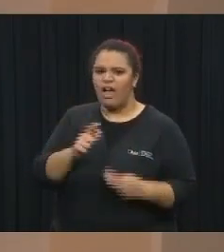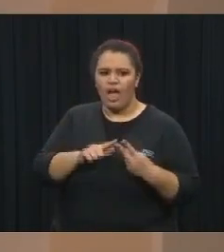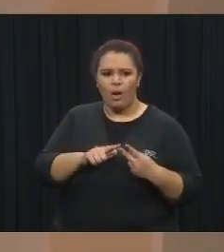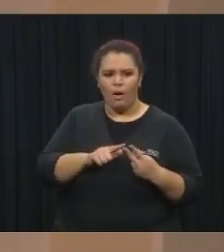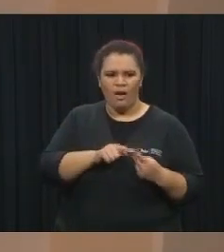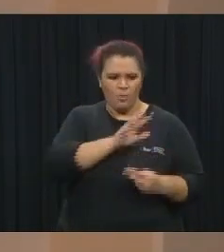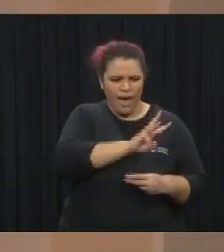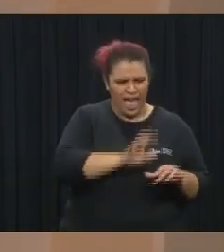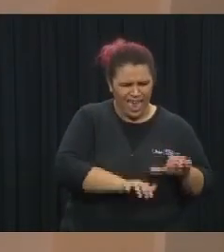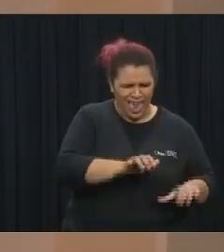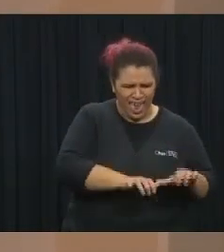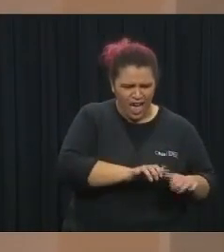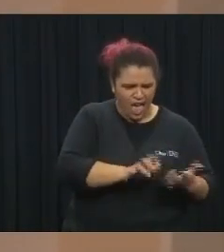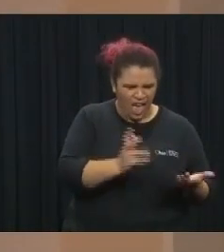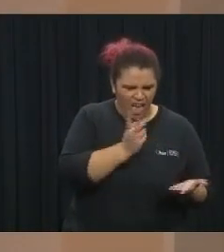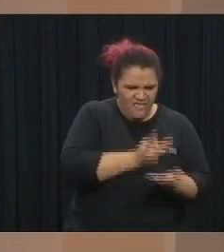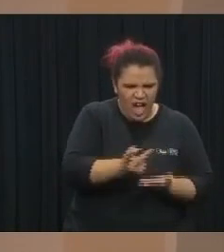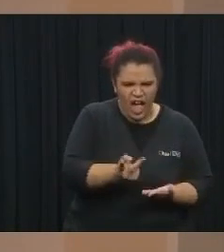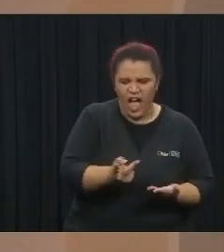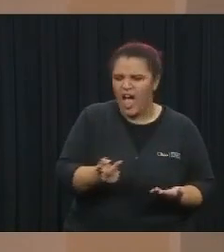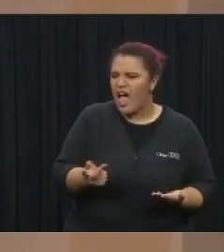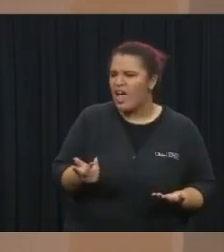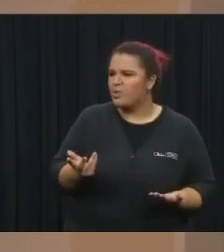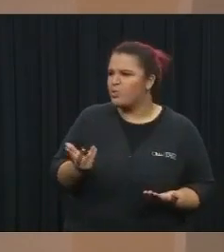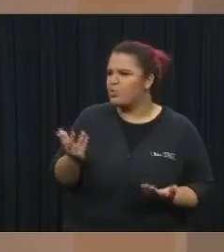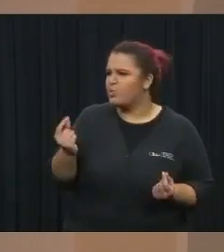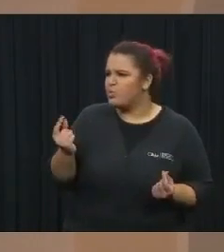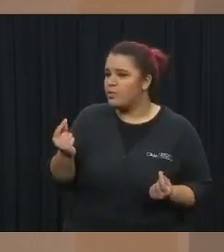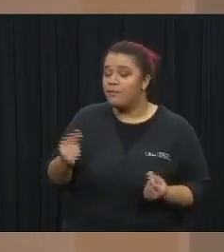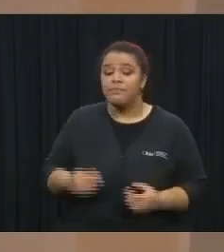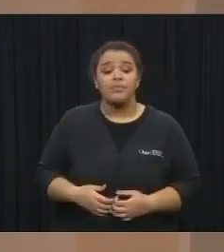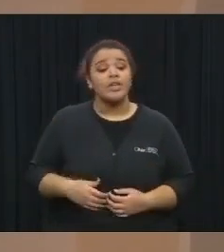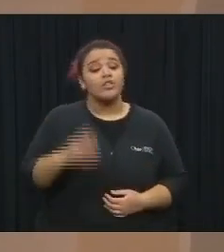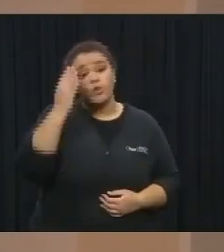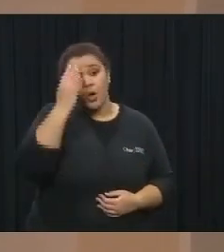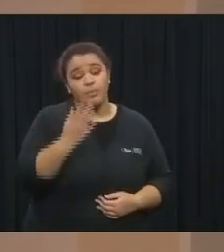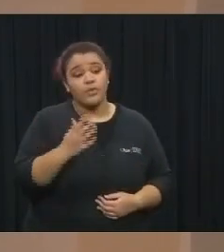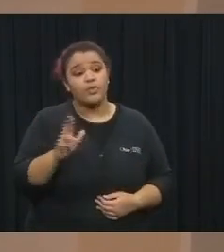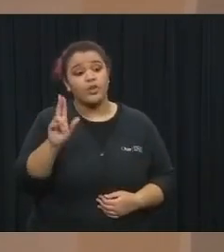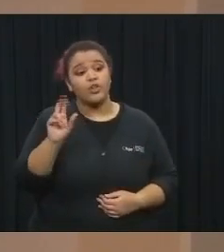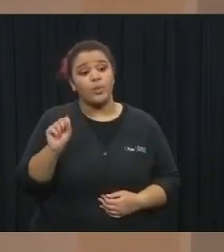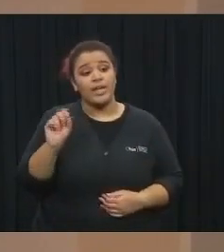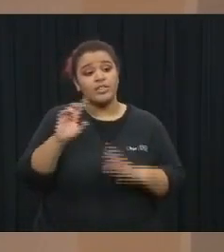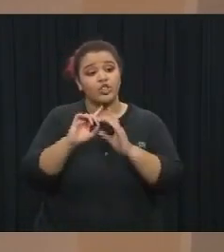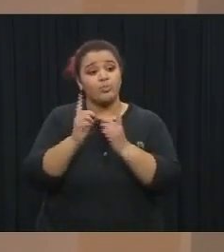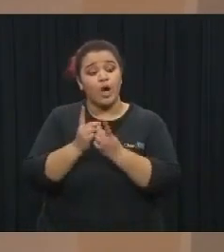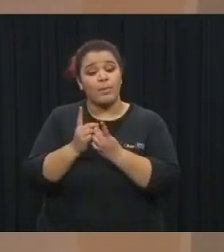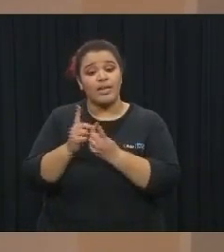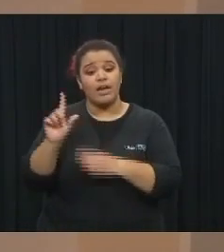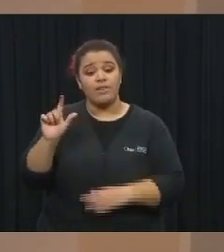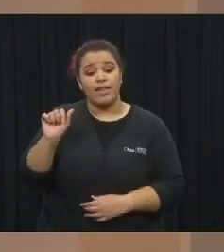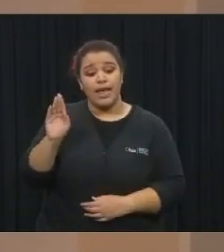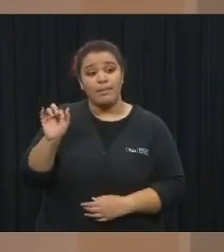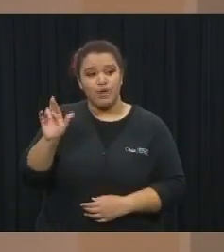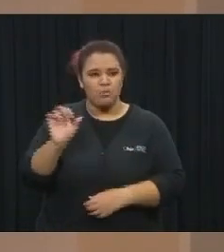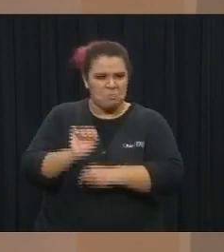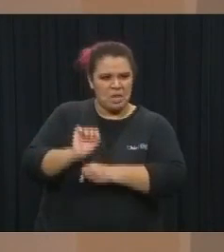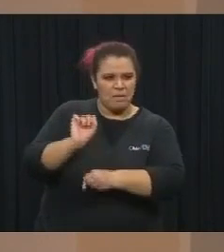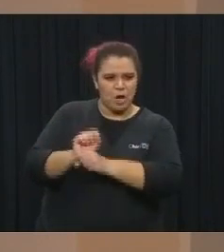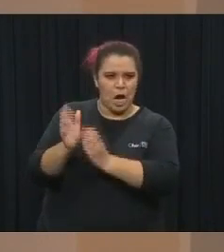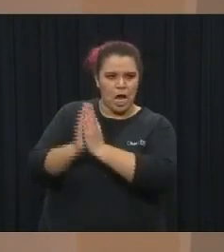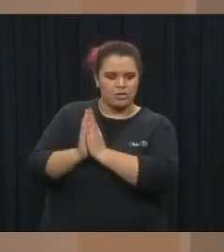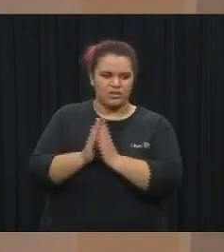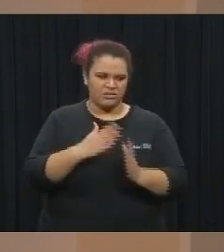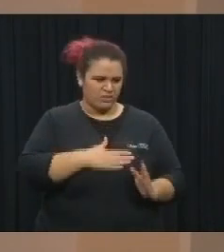that? Yeah, first of all, we've been asked by the U.S. Department of Labor not to release our numbers on unemployment. So